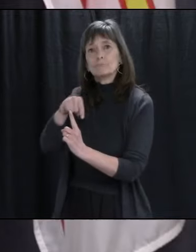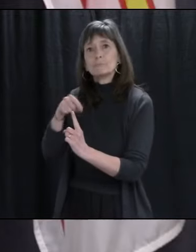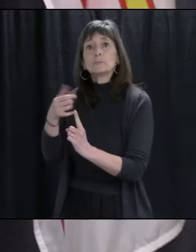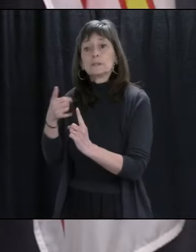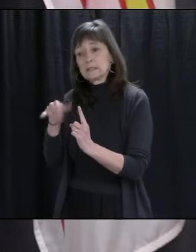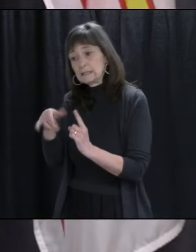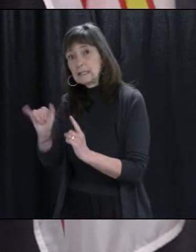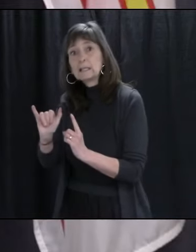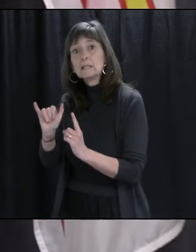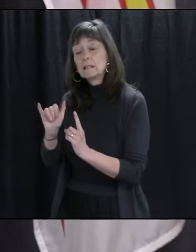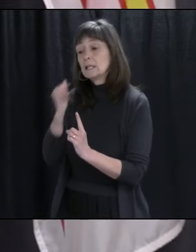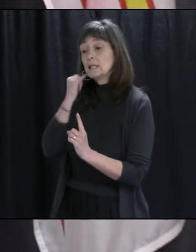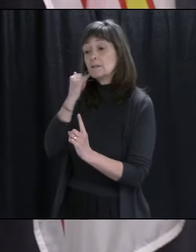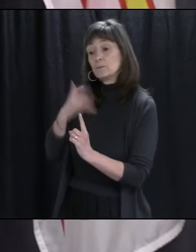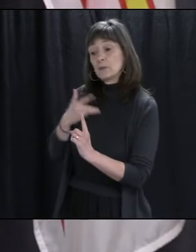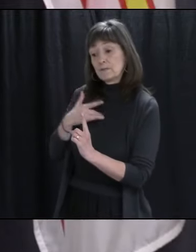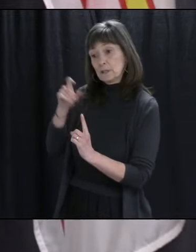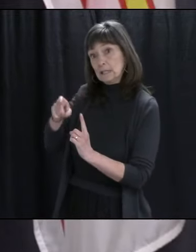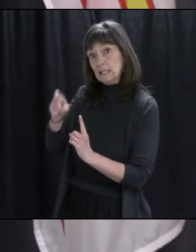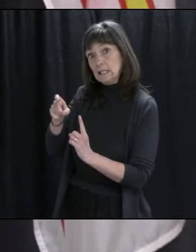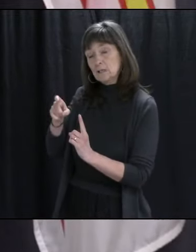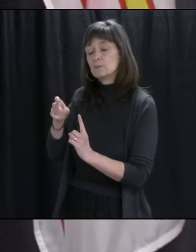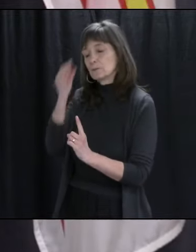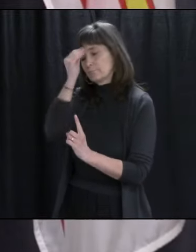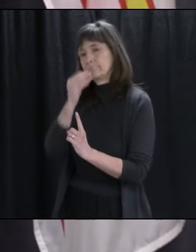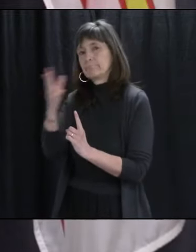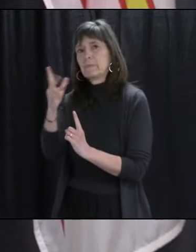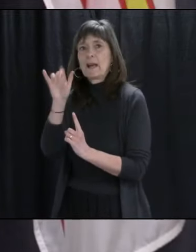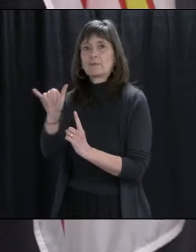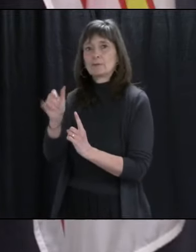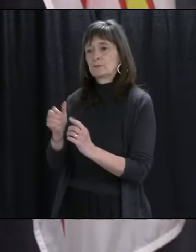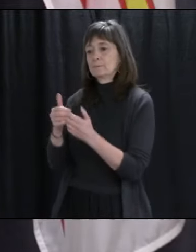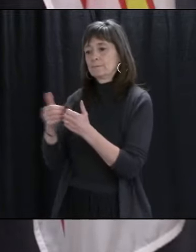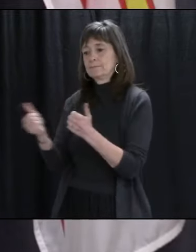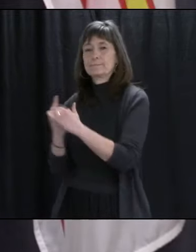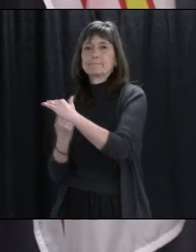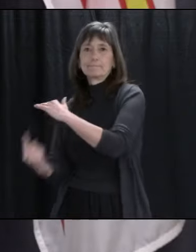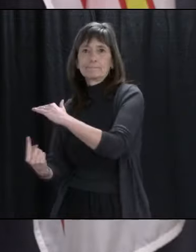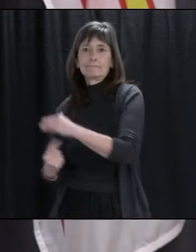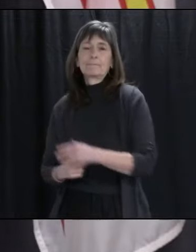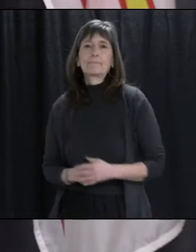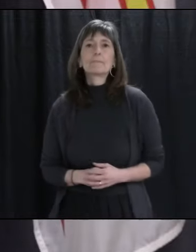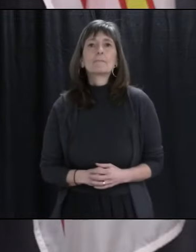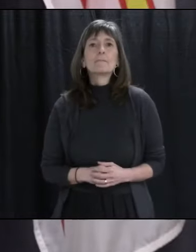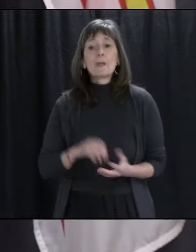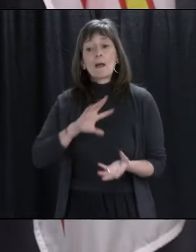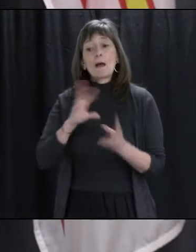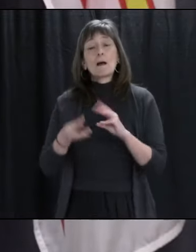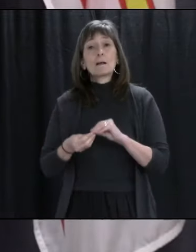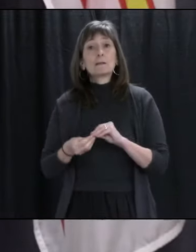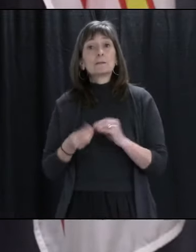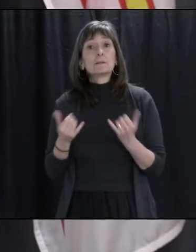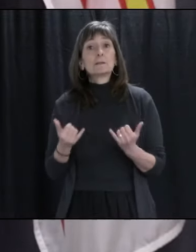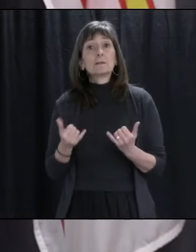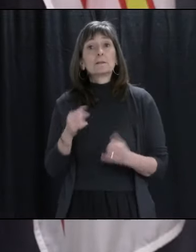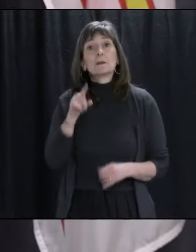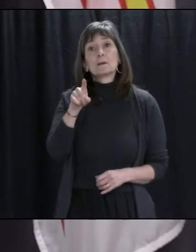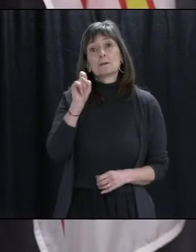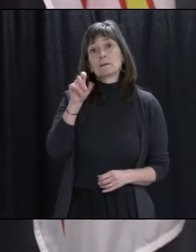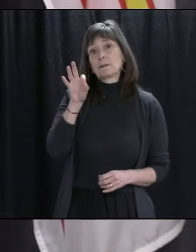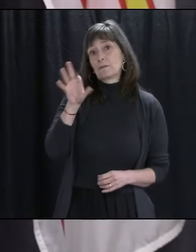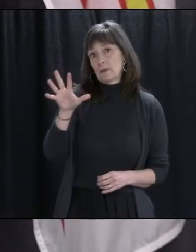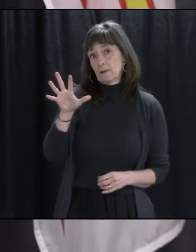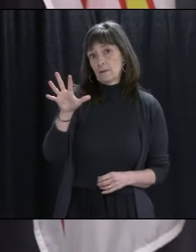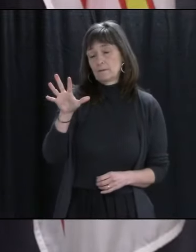and everyone considered close contacts will be advised to quarantine. The total number of cases in our province now is